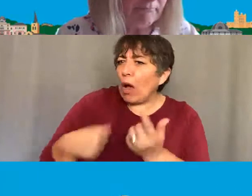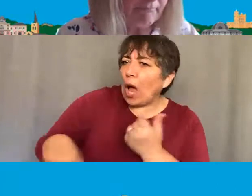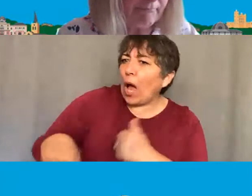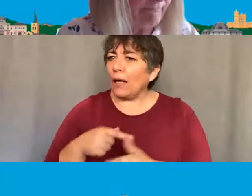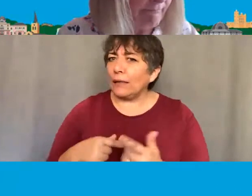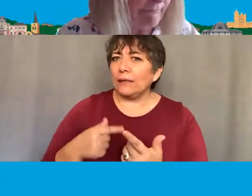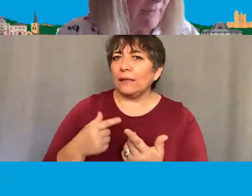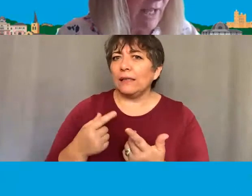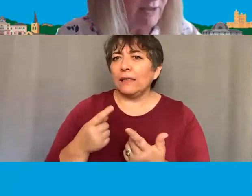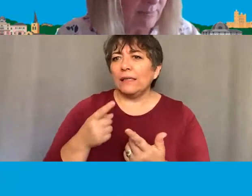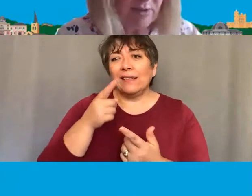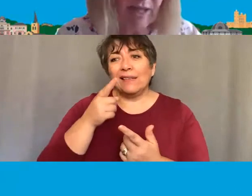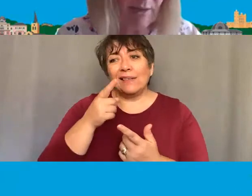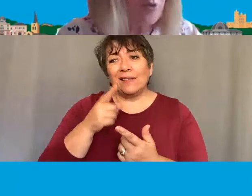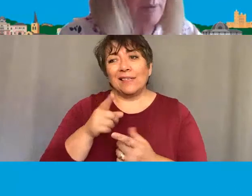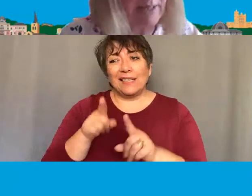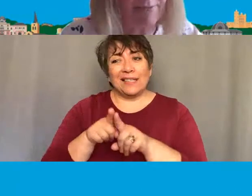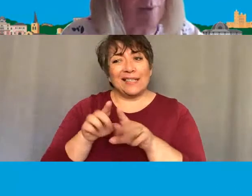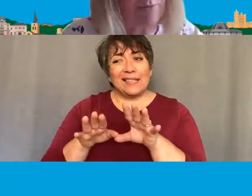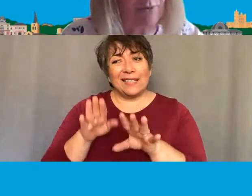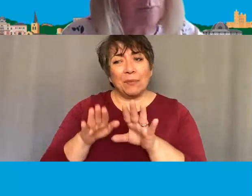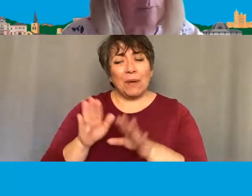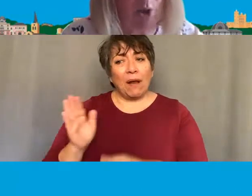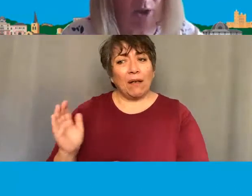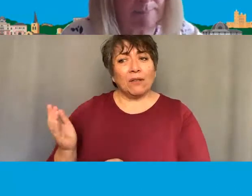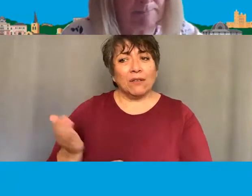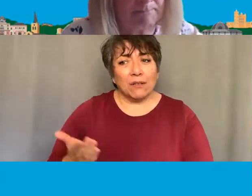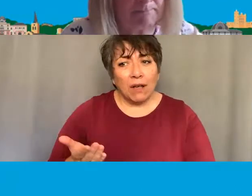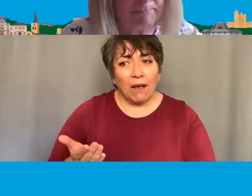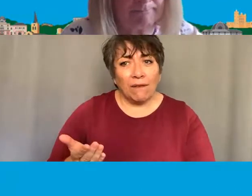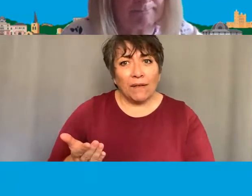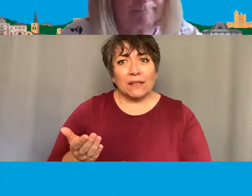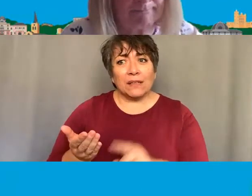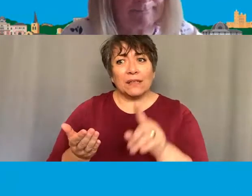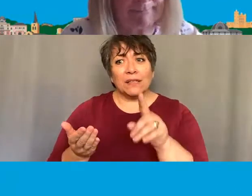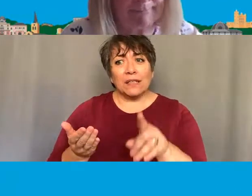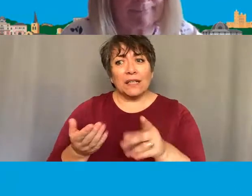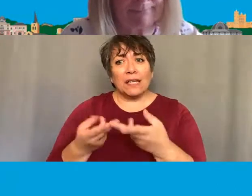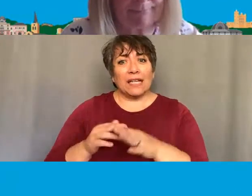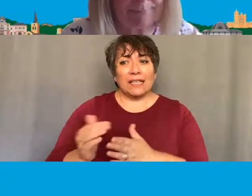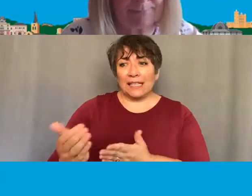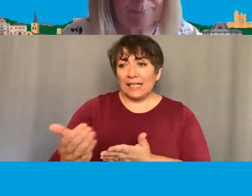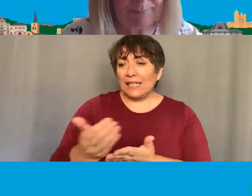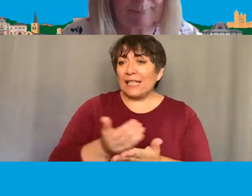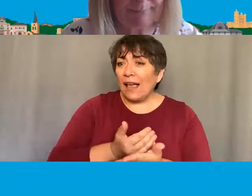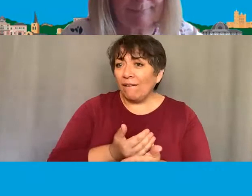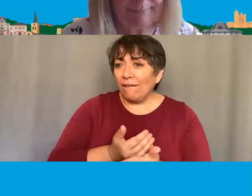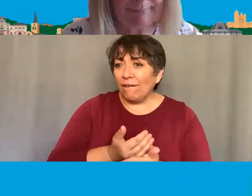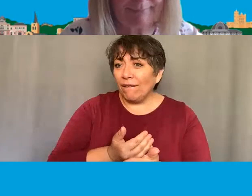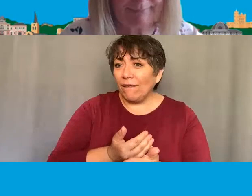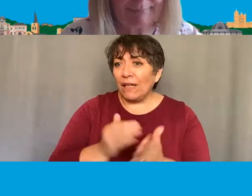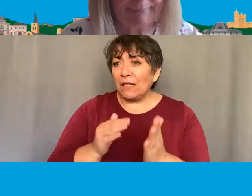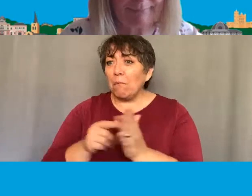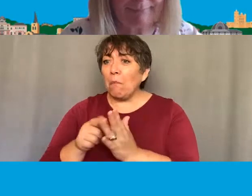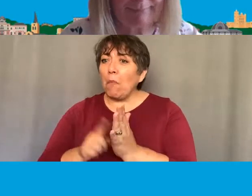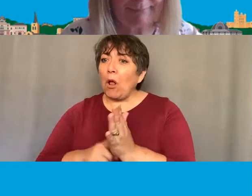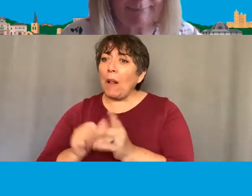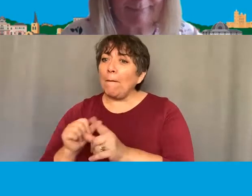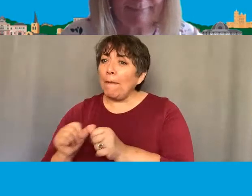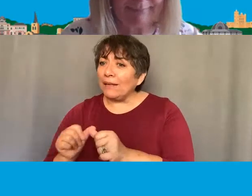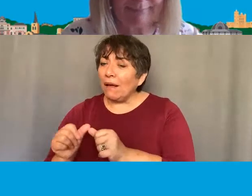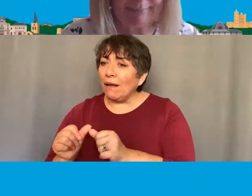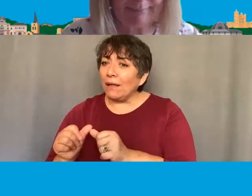safety as they would be if they went through MOL? So when we go live with a